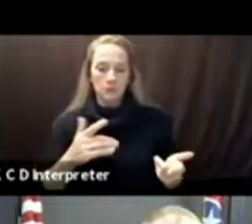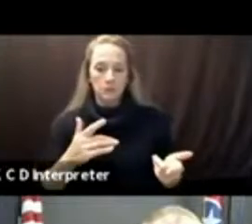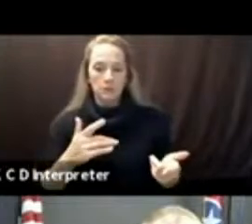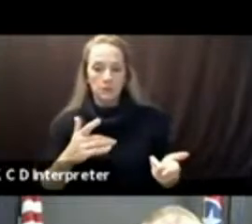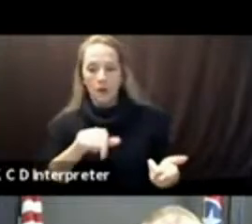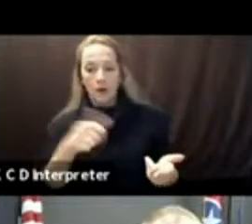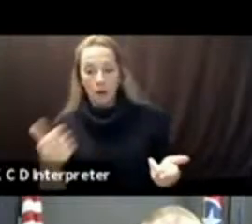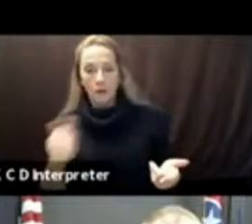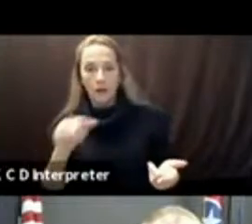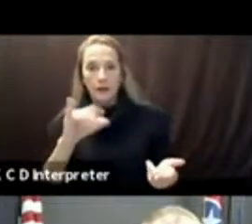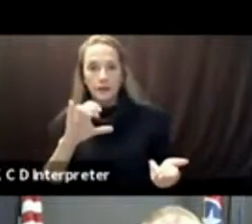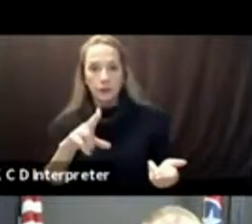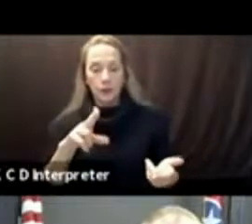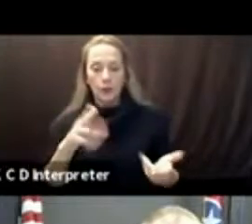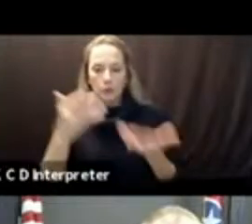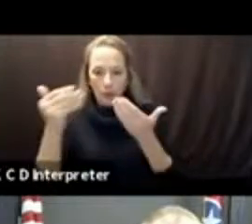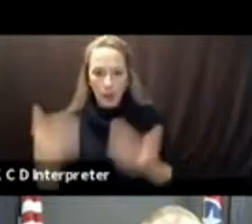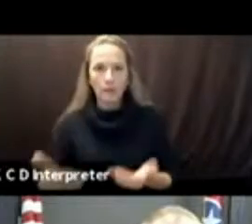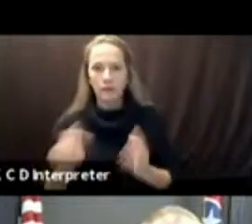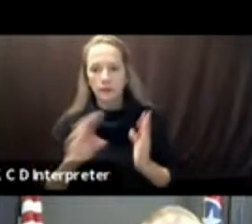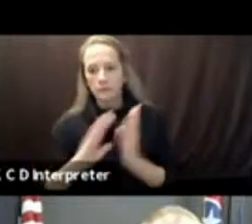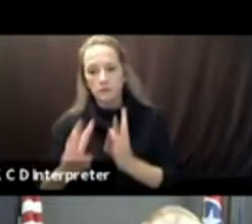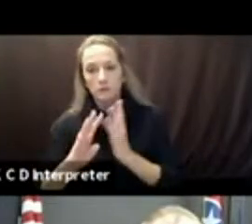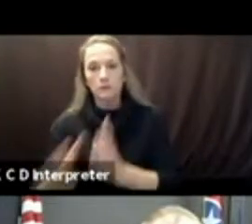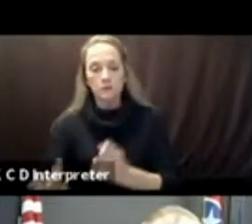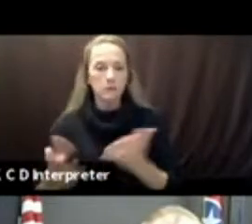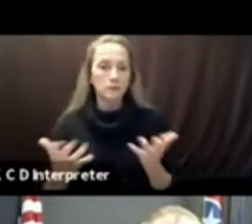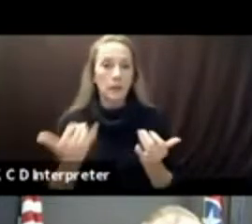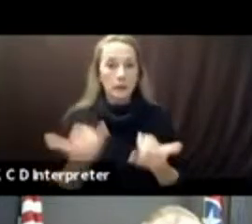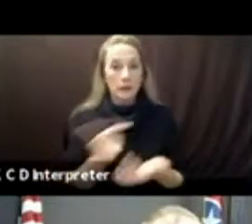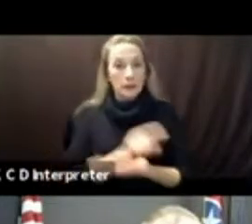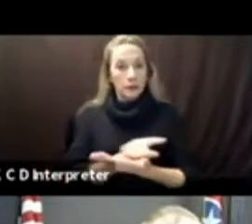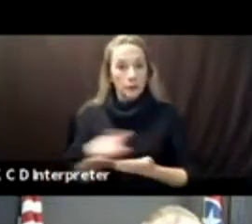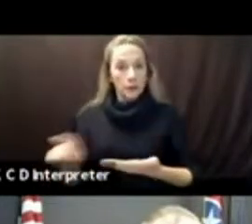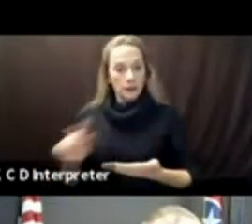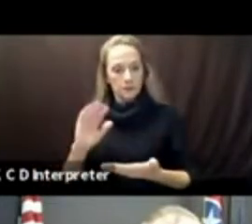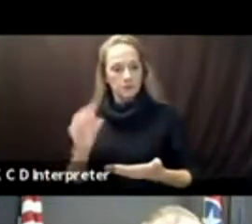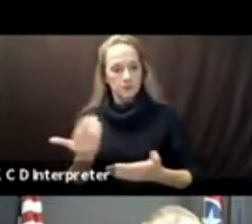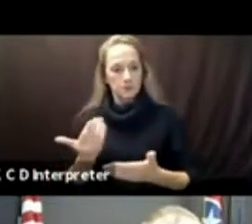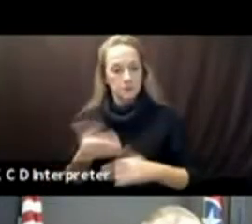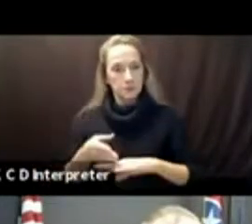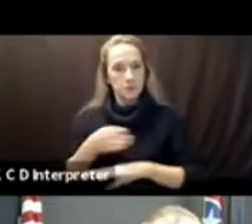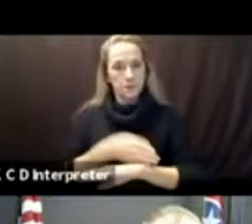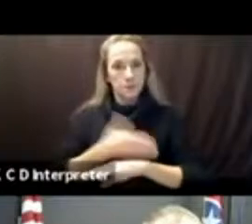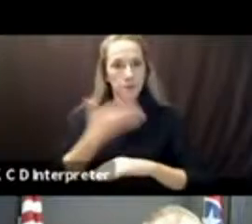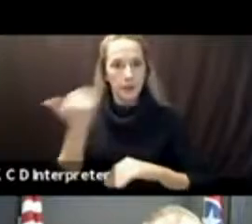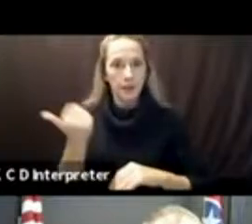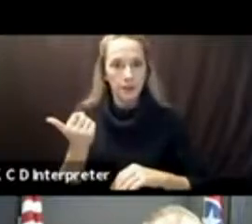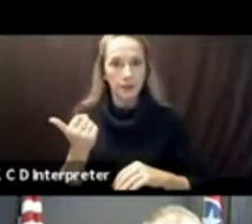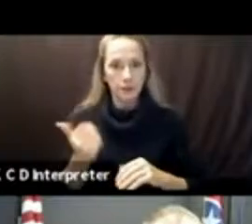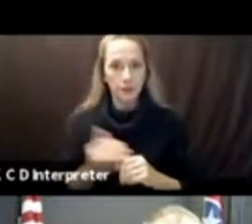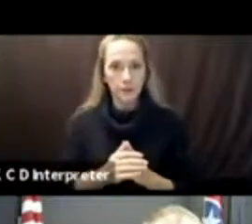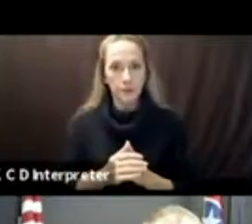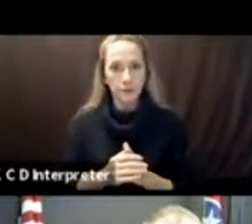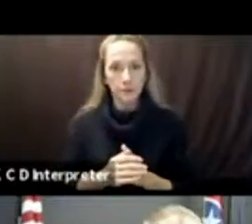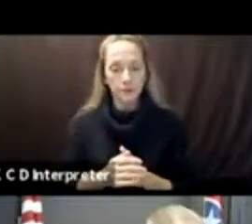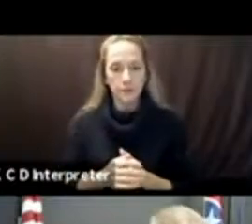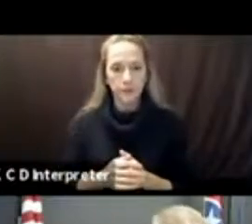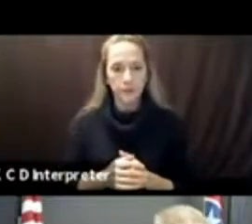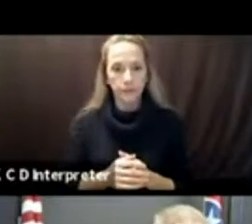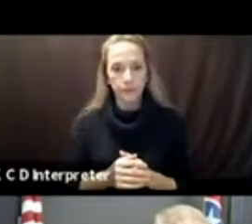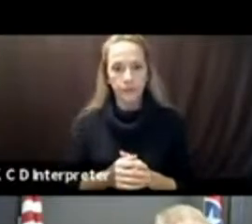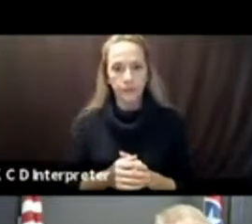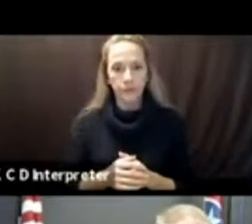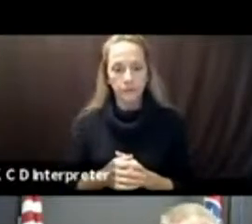ICU. But this week is seemingly somewhat better, and at no point in time were